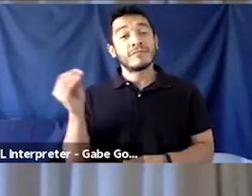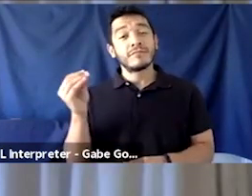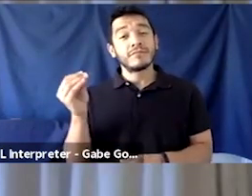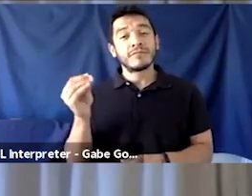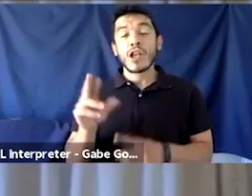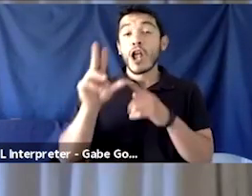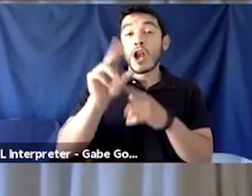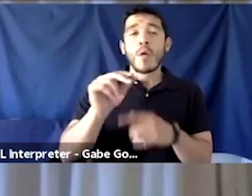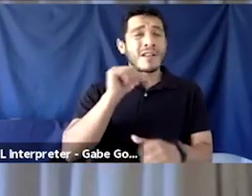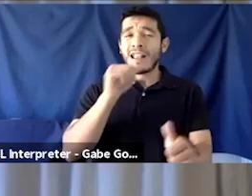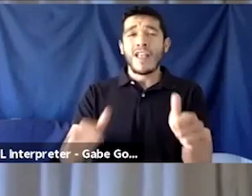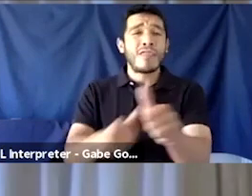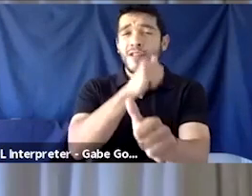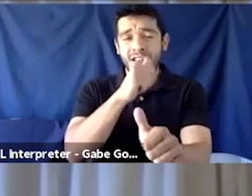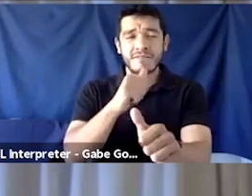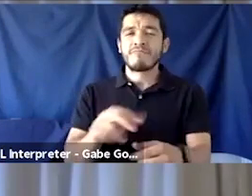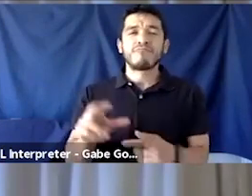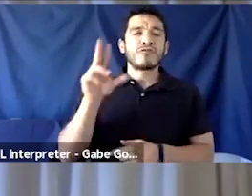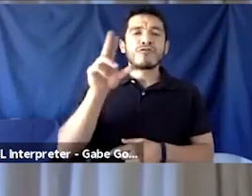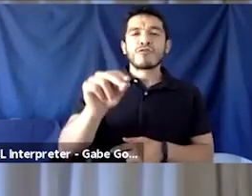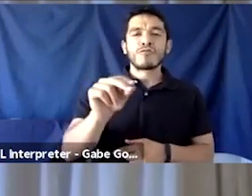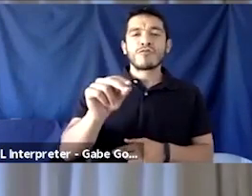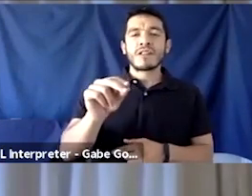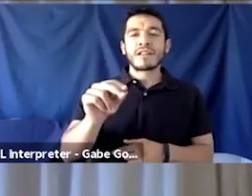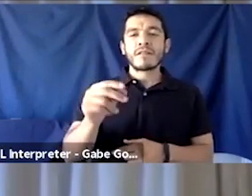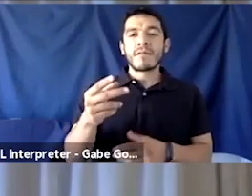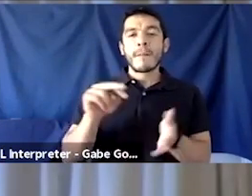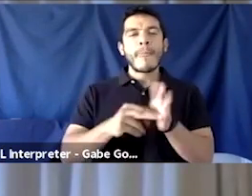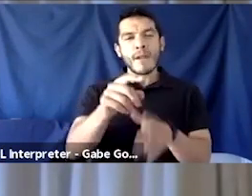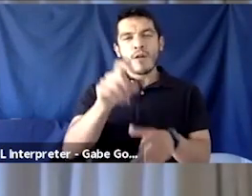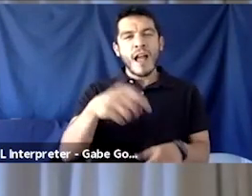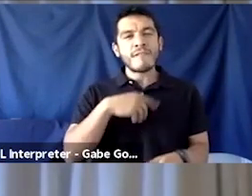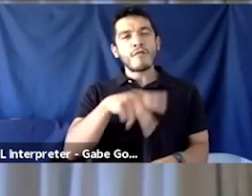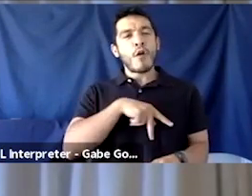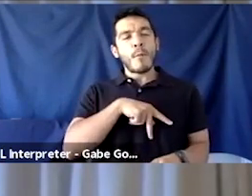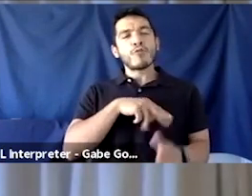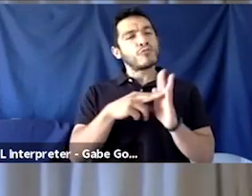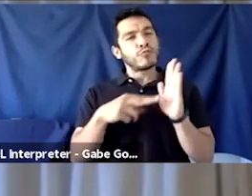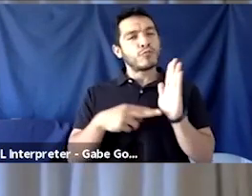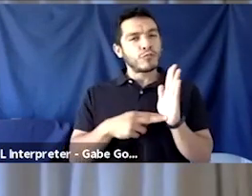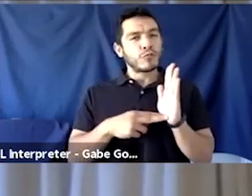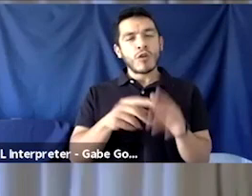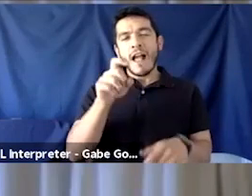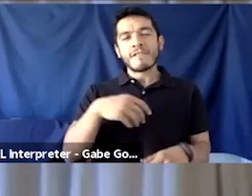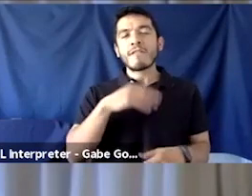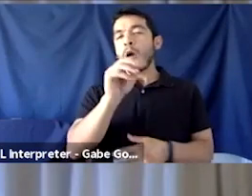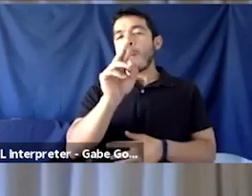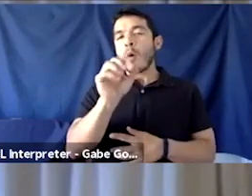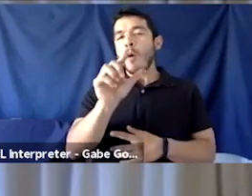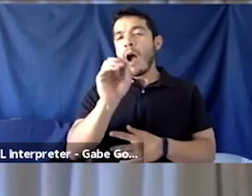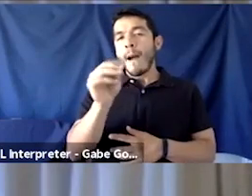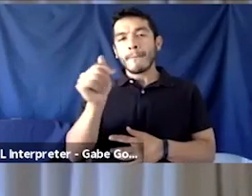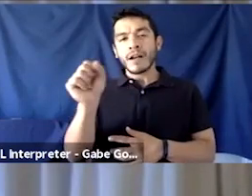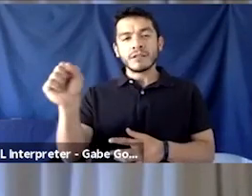is not a threat. No is not, you've got to have your own personal moral, you've got to have your own moral compass.